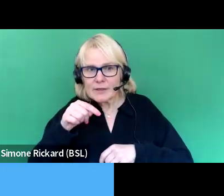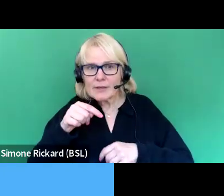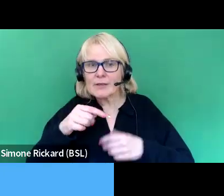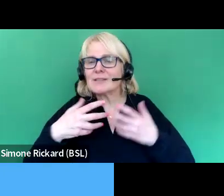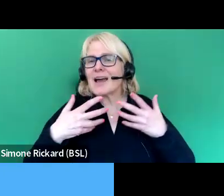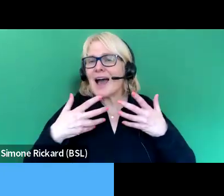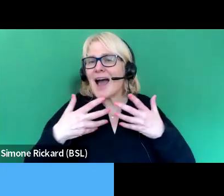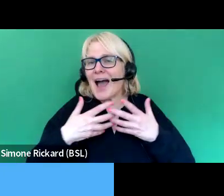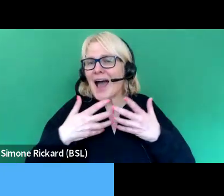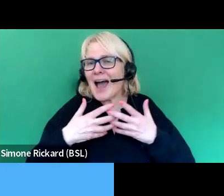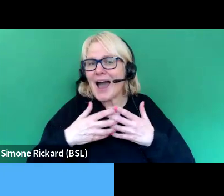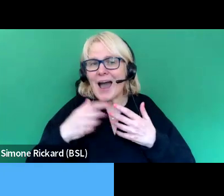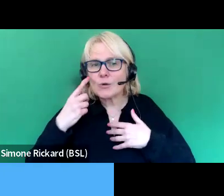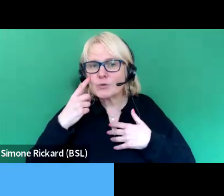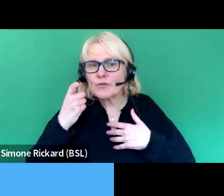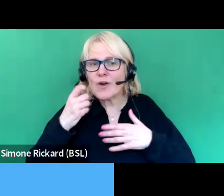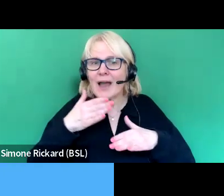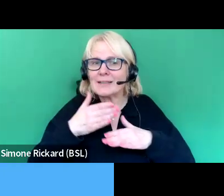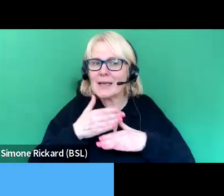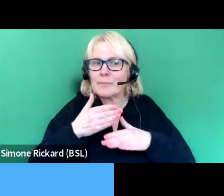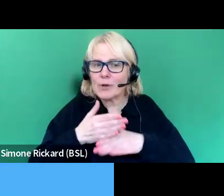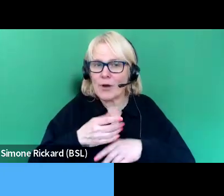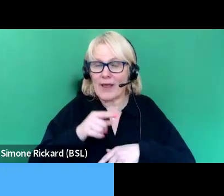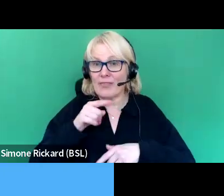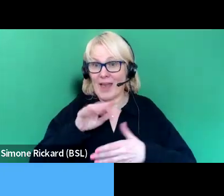to a spreadsheet of all the 20,000